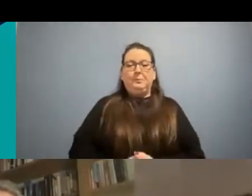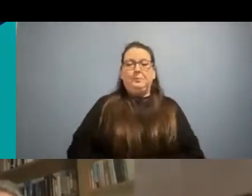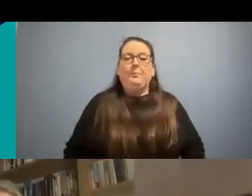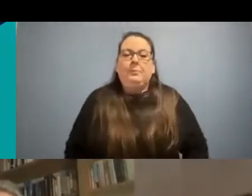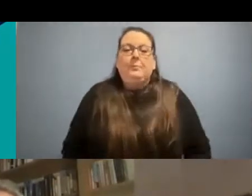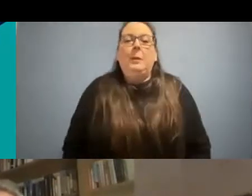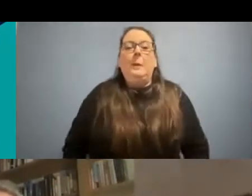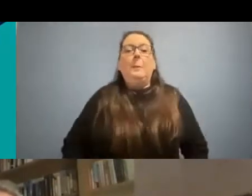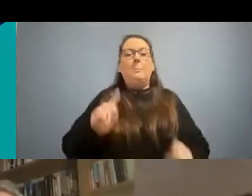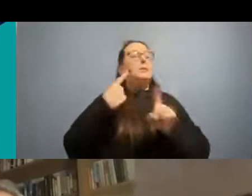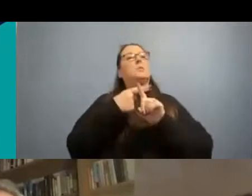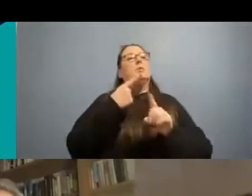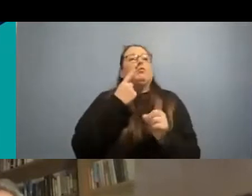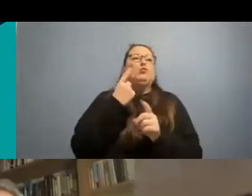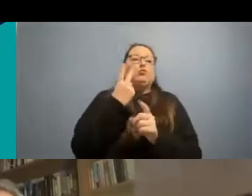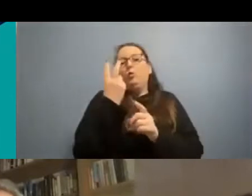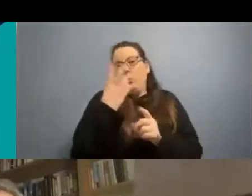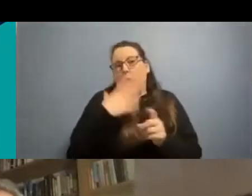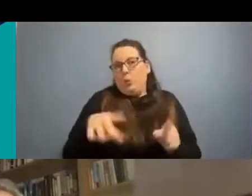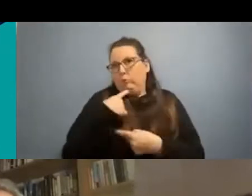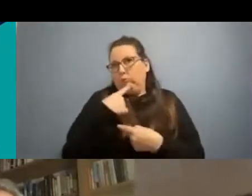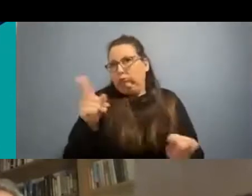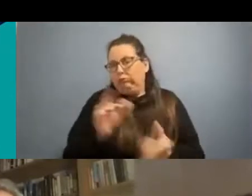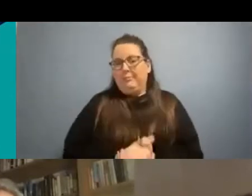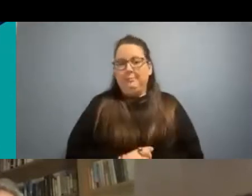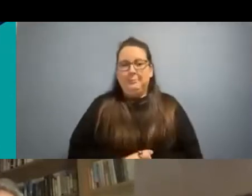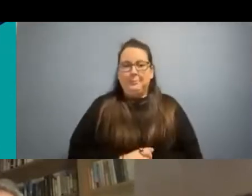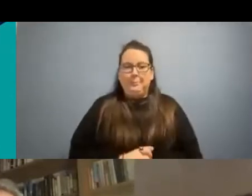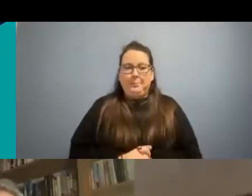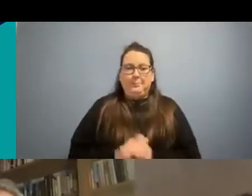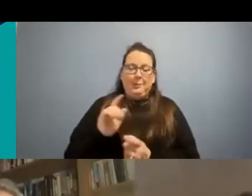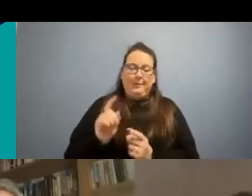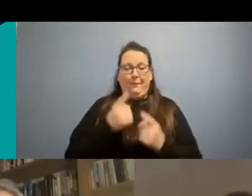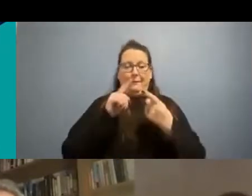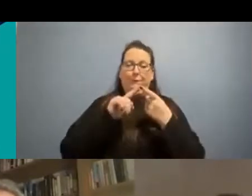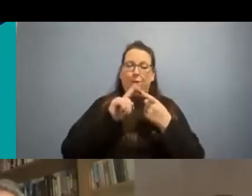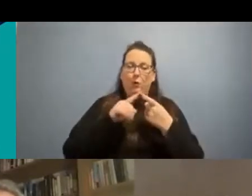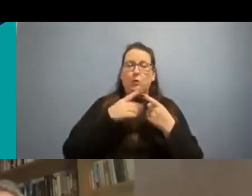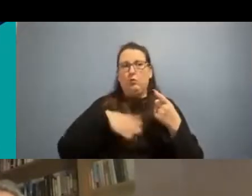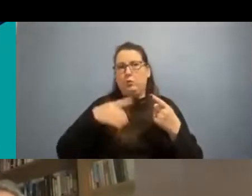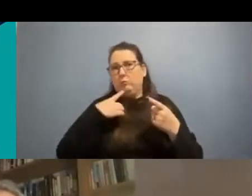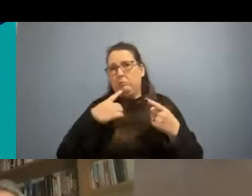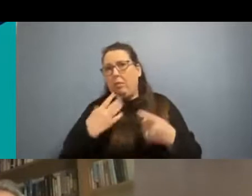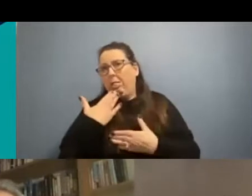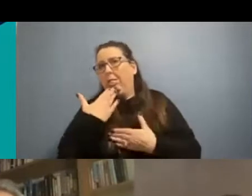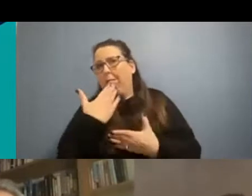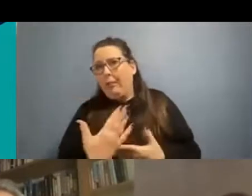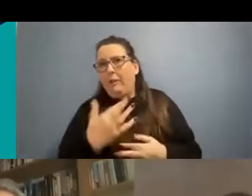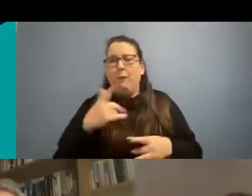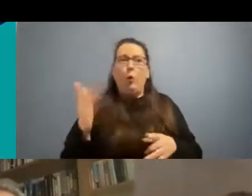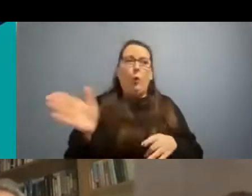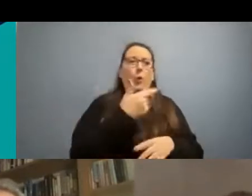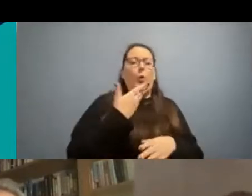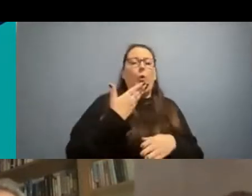thanks. The first thanks is a broader one than just to DPV, to all the essential workers, healthcare workers, but everyone else who's kept